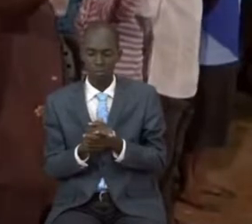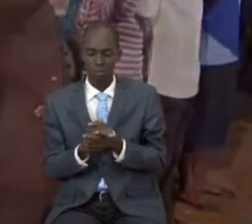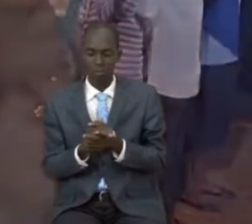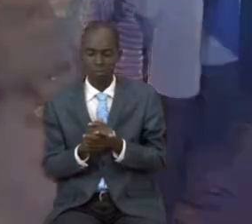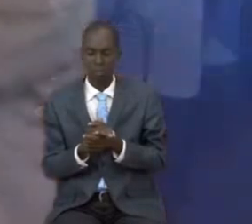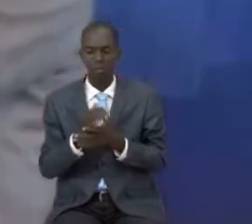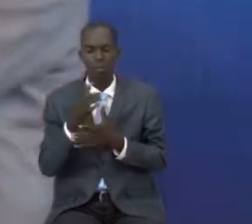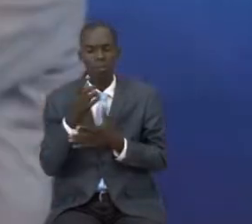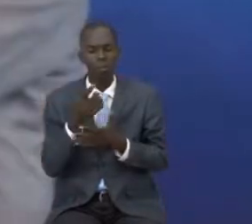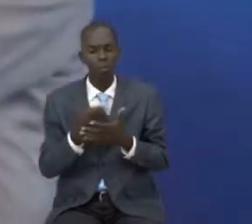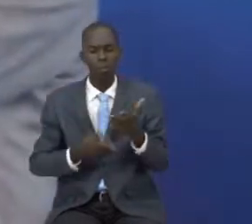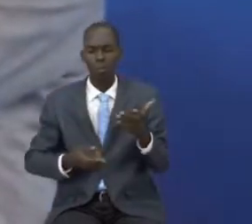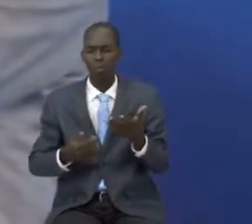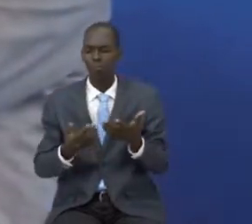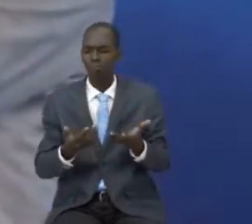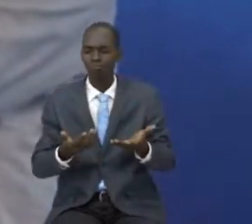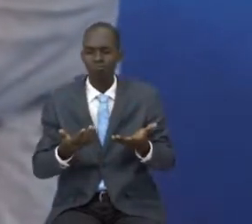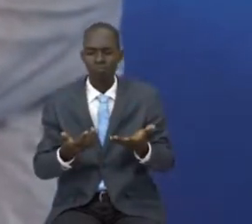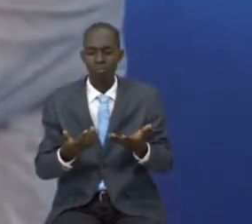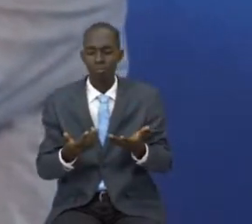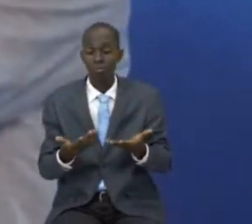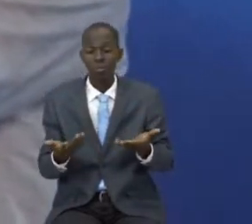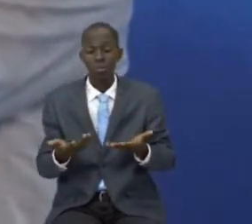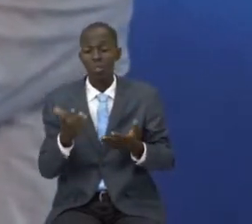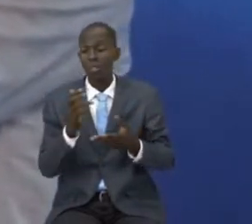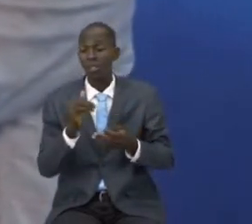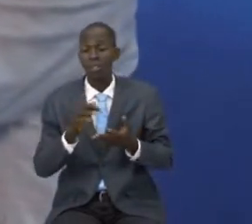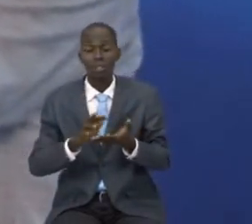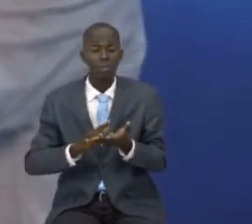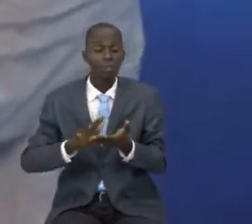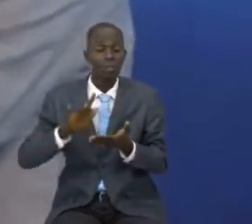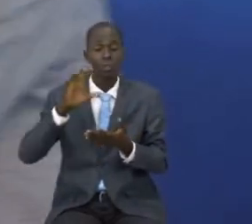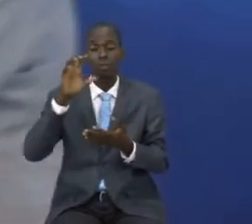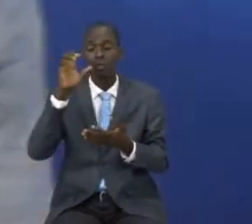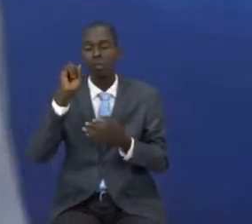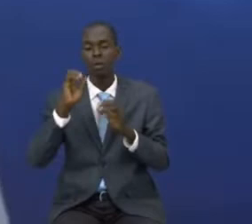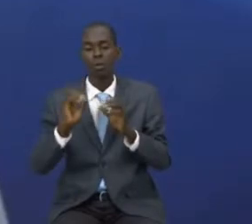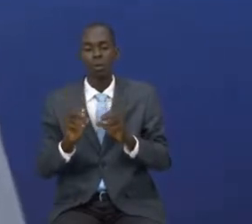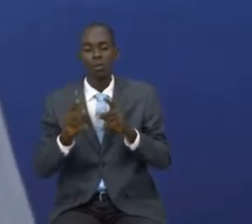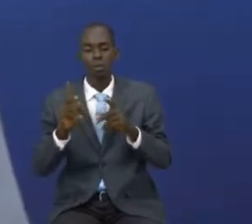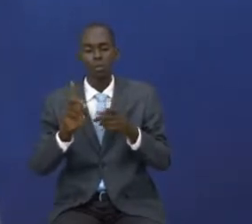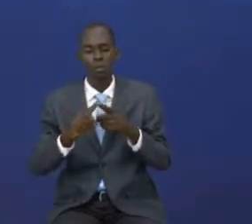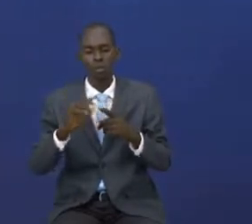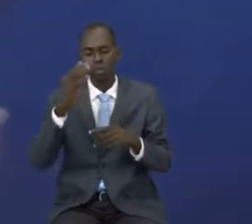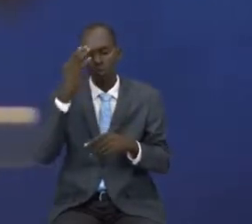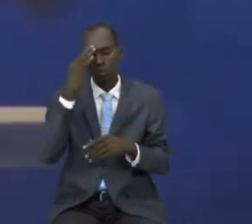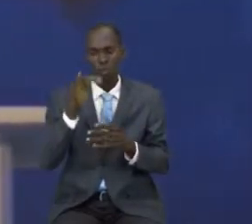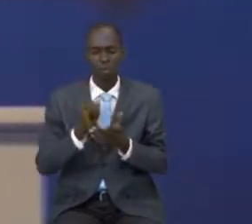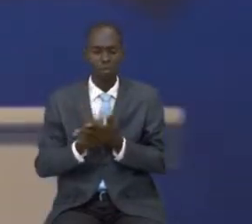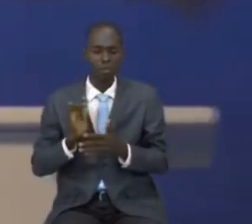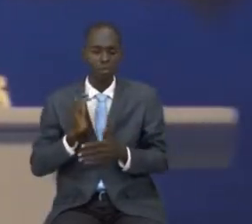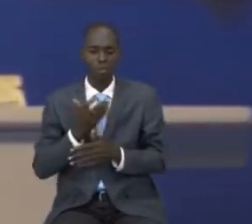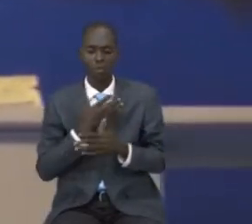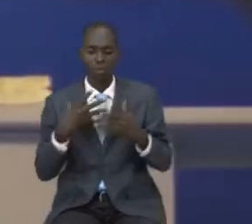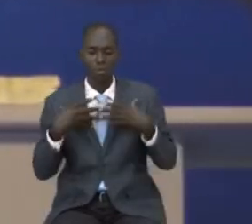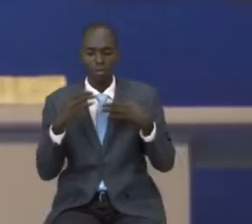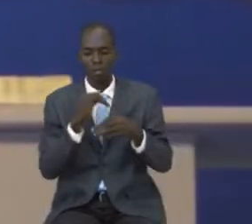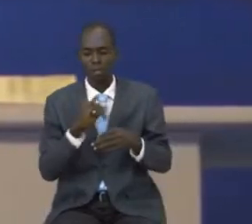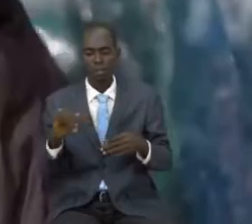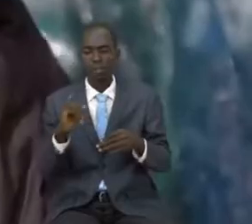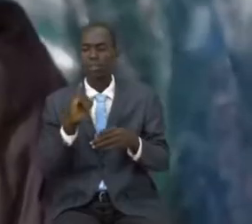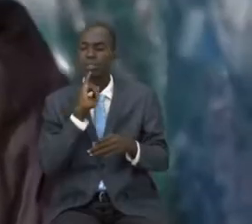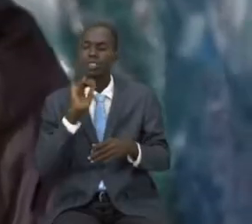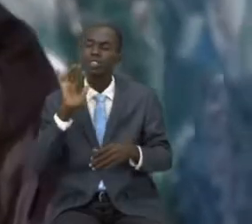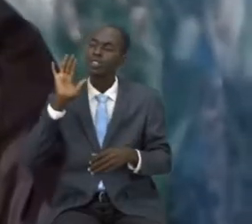What a glorious opportunity to know that our healing is your